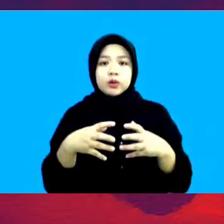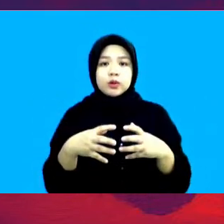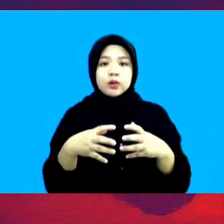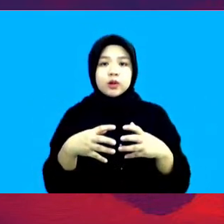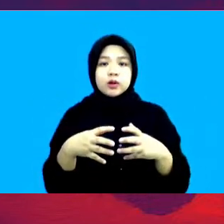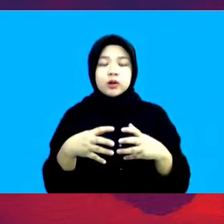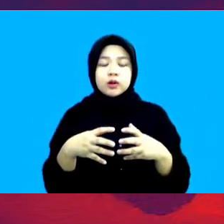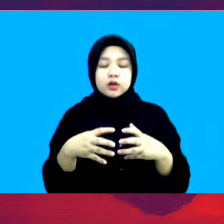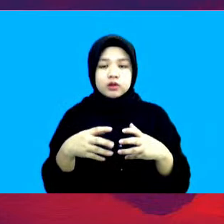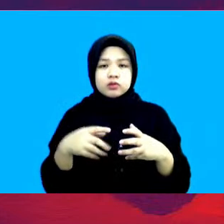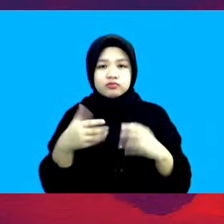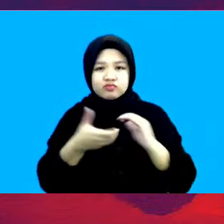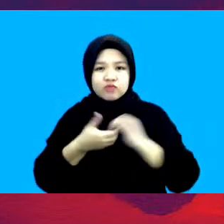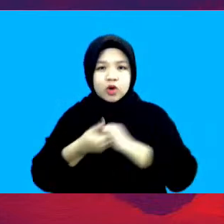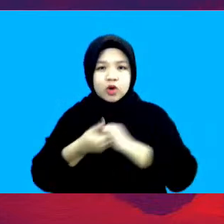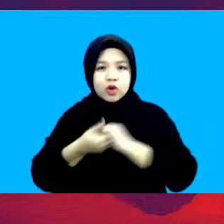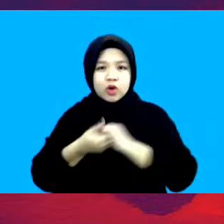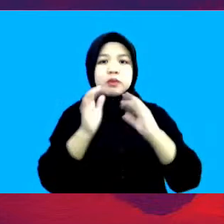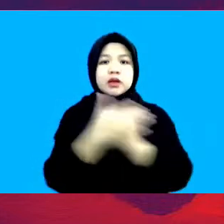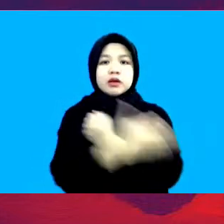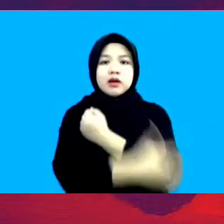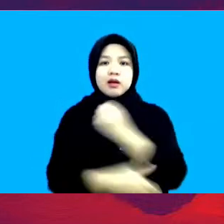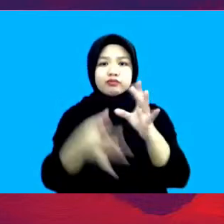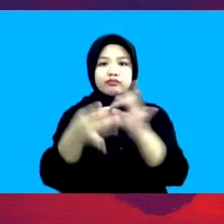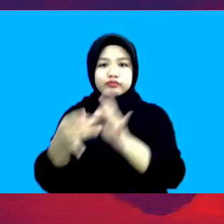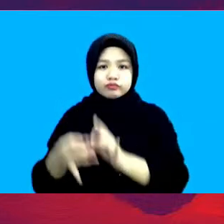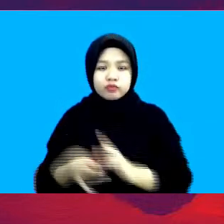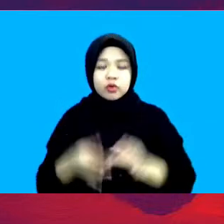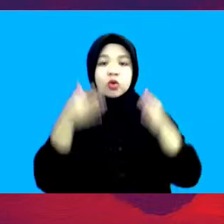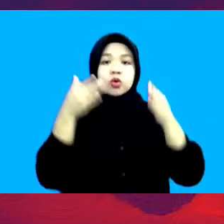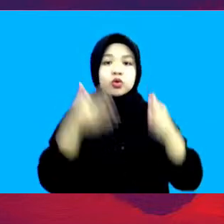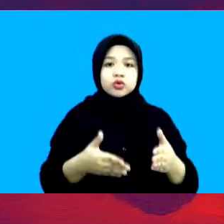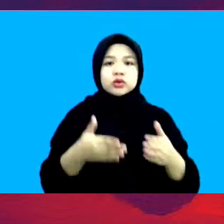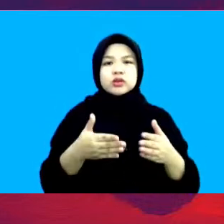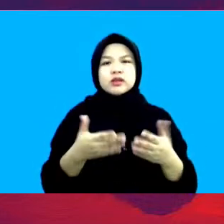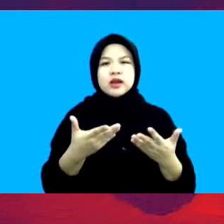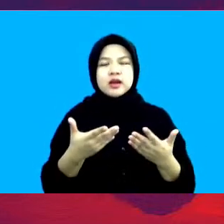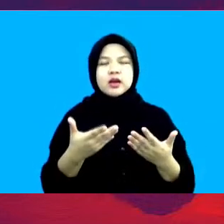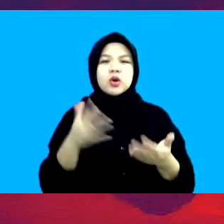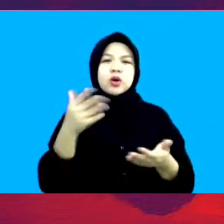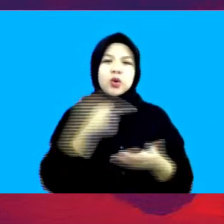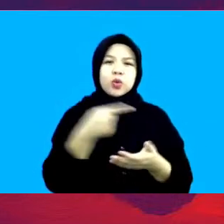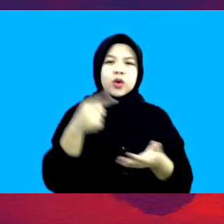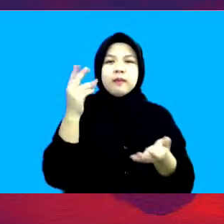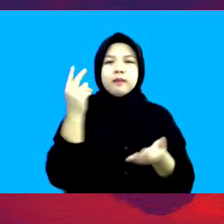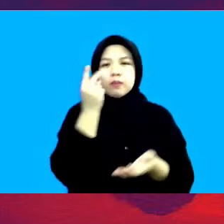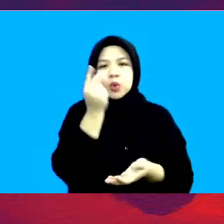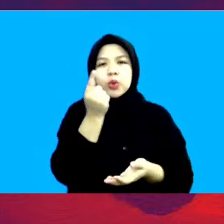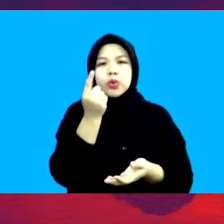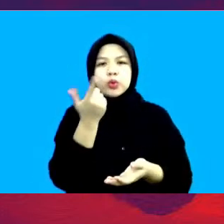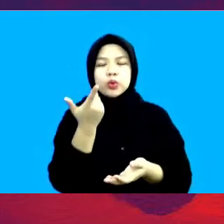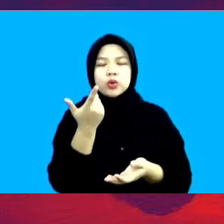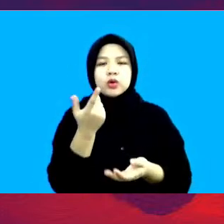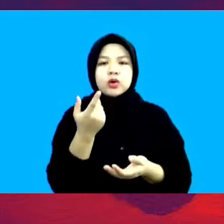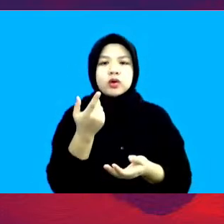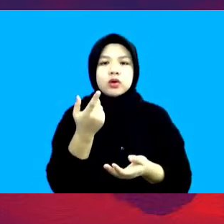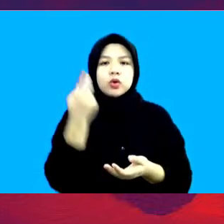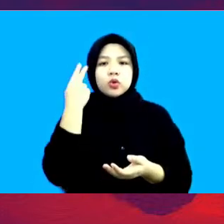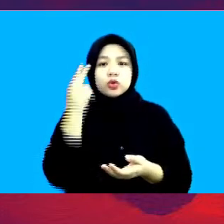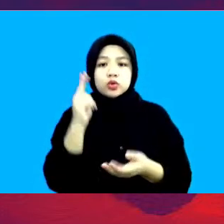collaborate with many countries, especially those who are fortunate enough to get the windfall from these commodities,